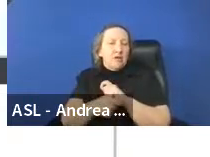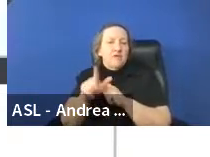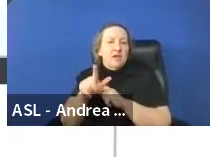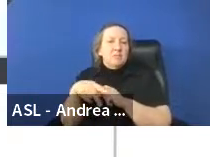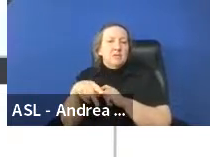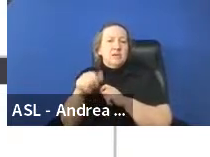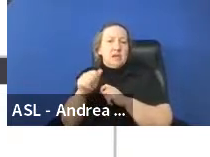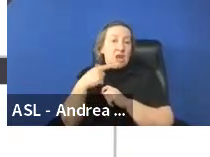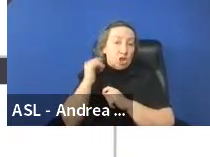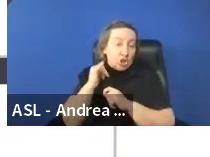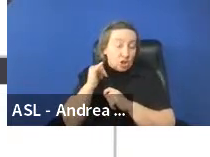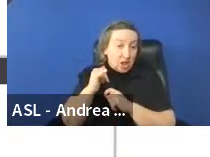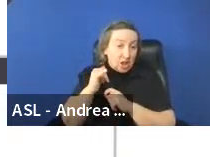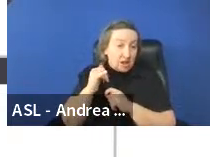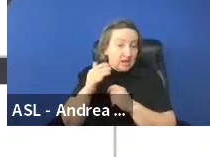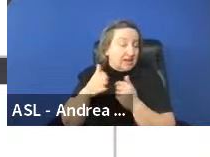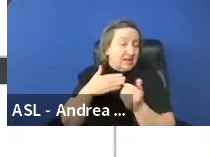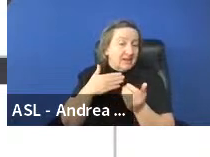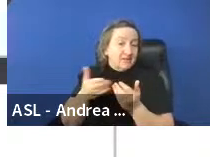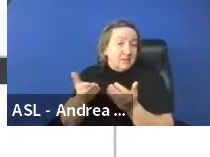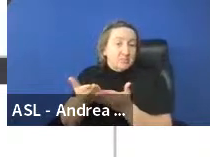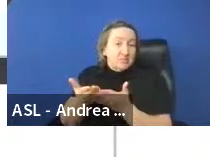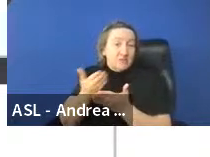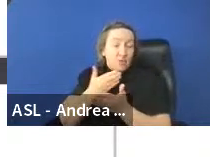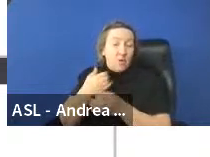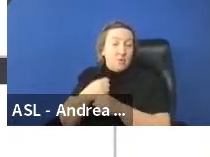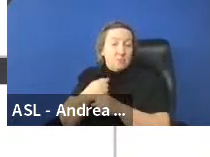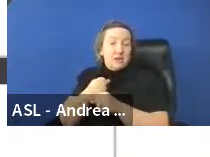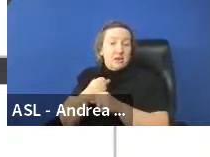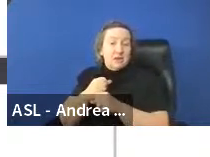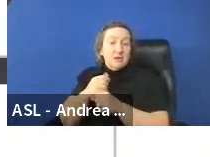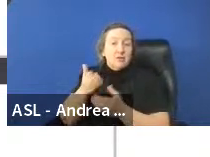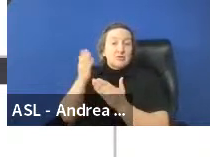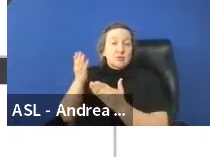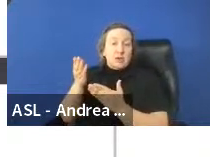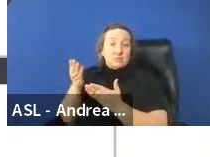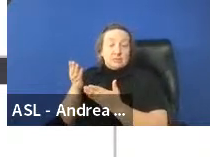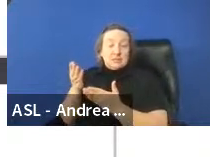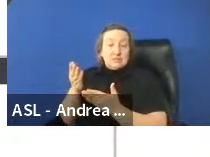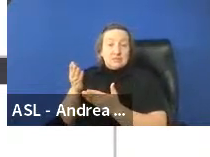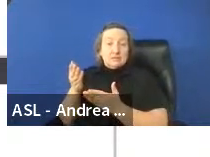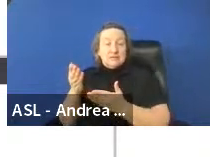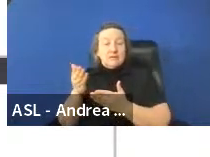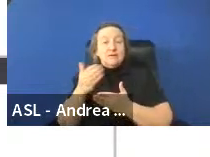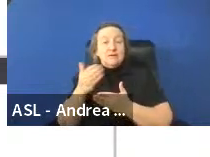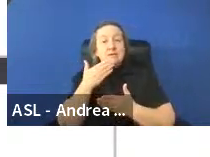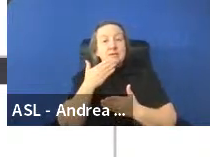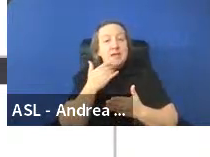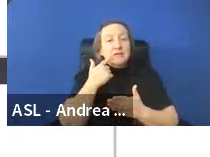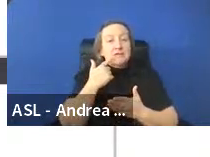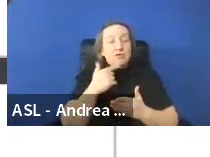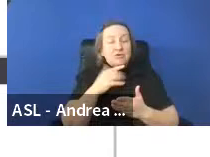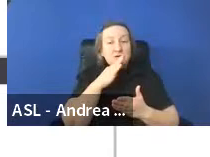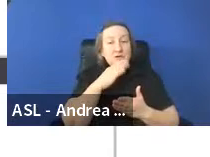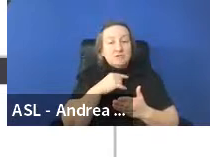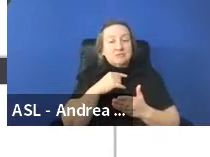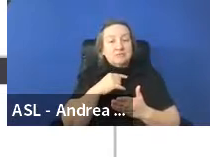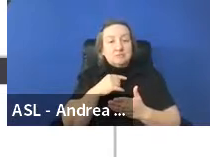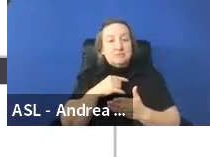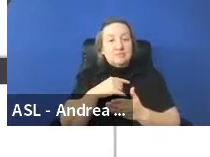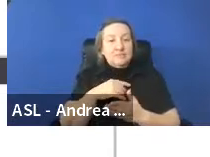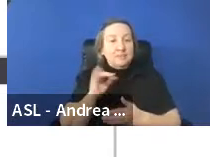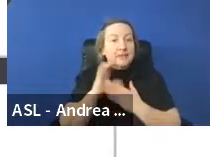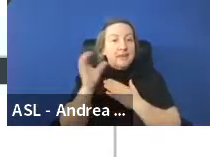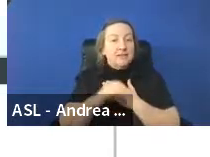like, even before they make a recommendation. Sorry for my calendar updates. So the community engagement